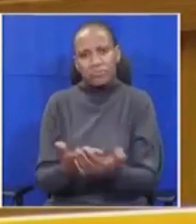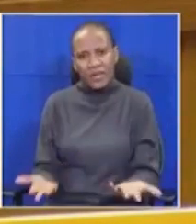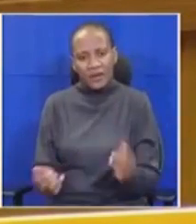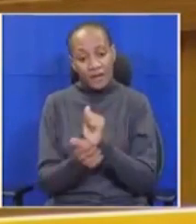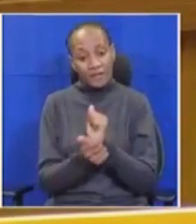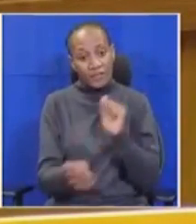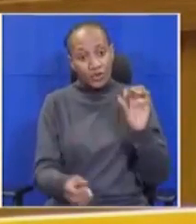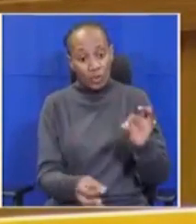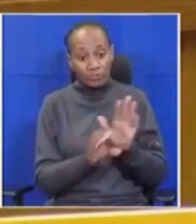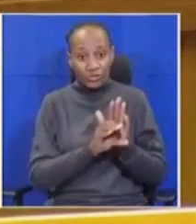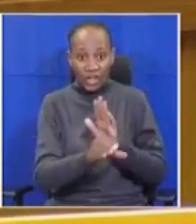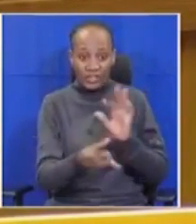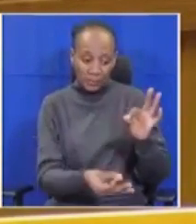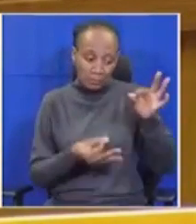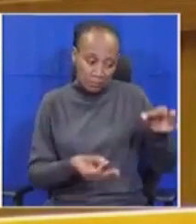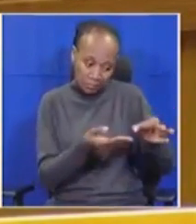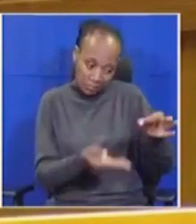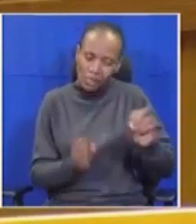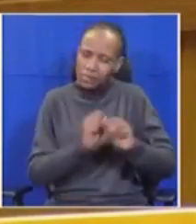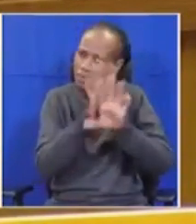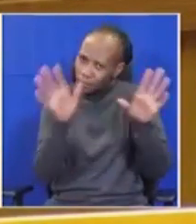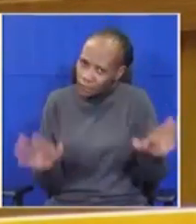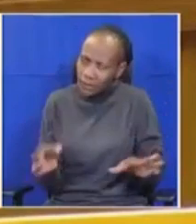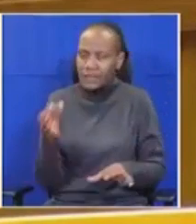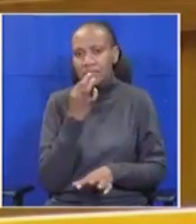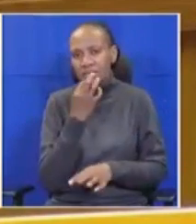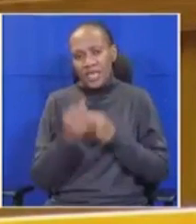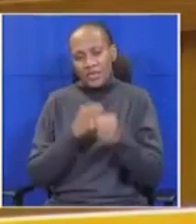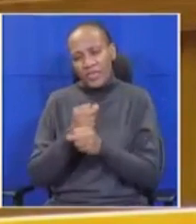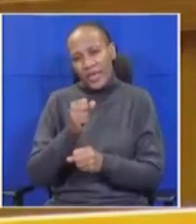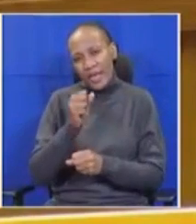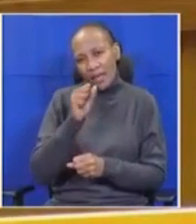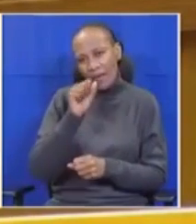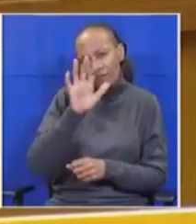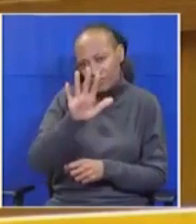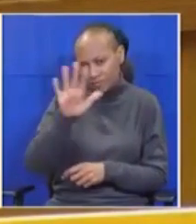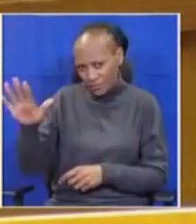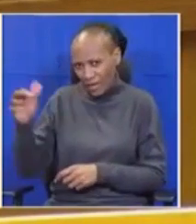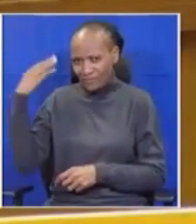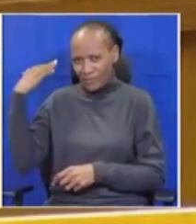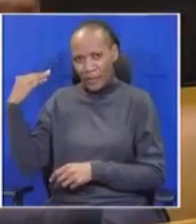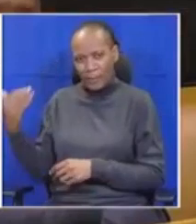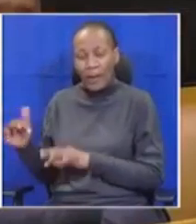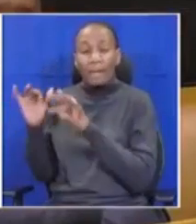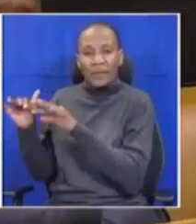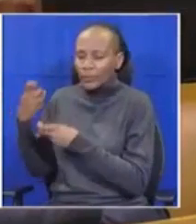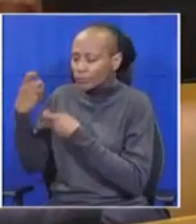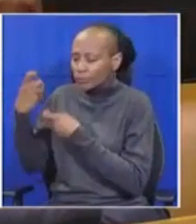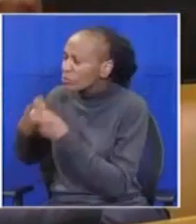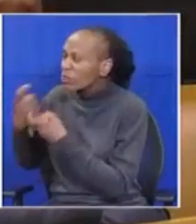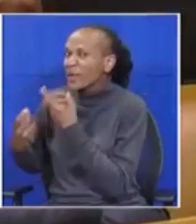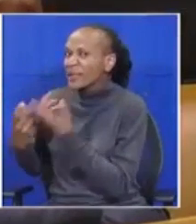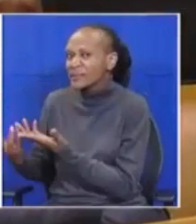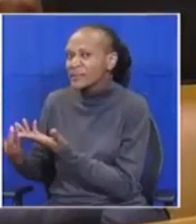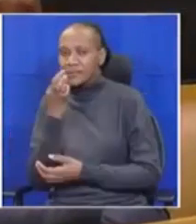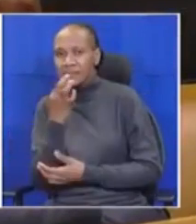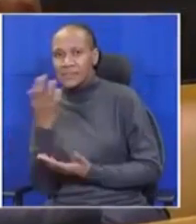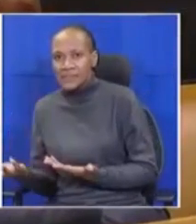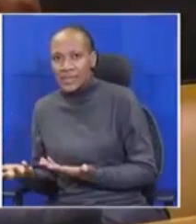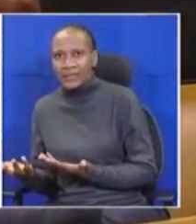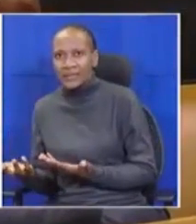this. And it says, as early as 1955, our forebears complained about this and said, or raised